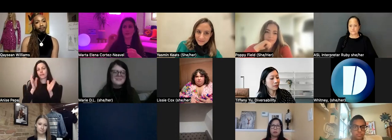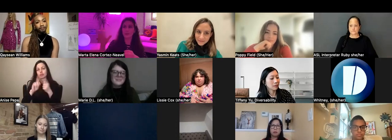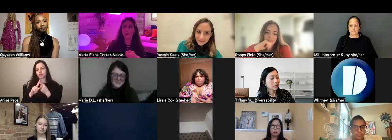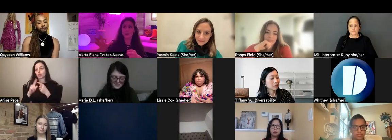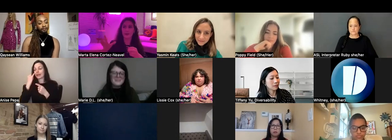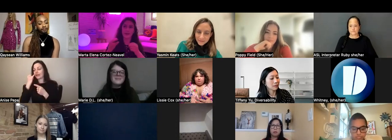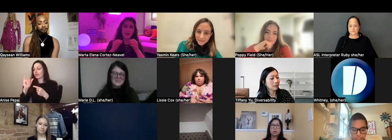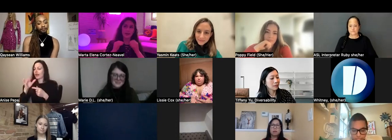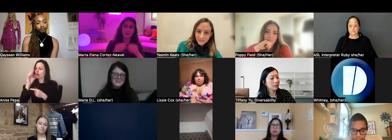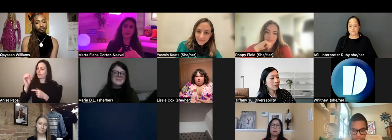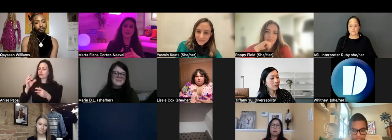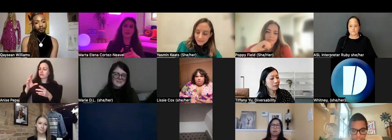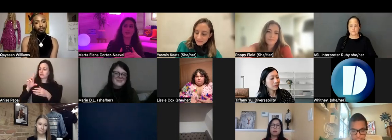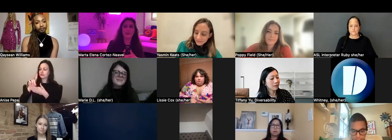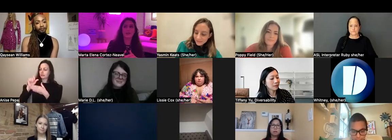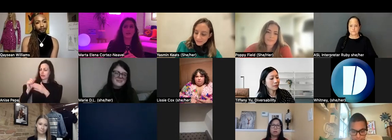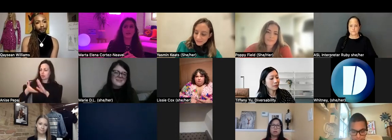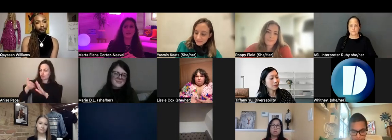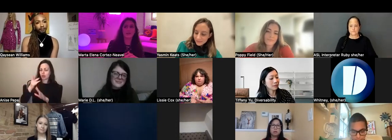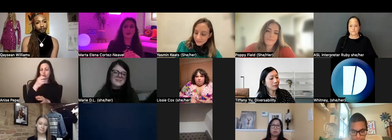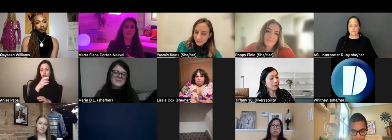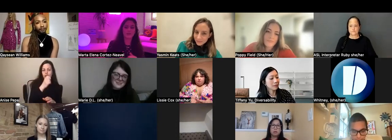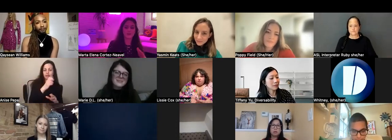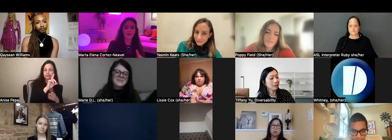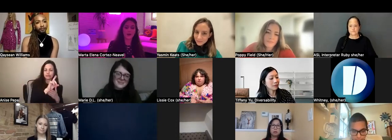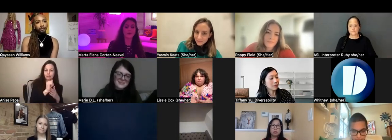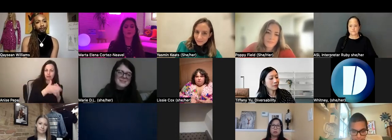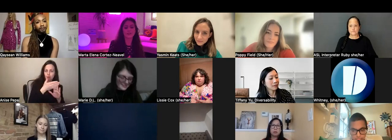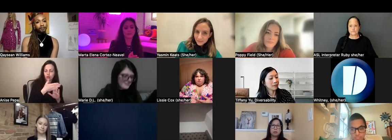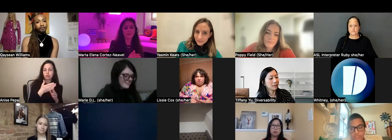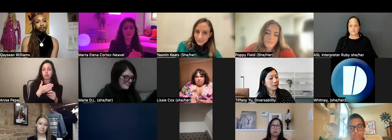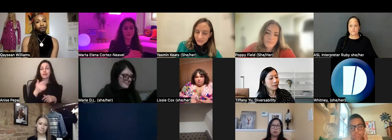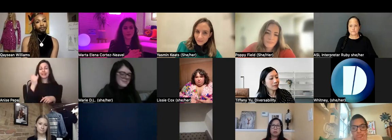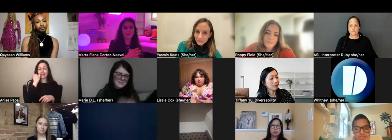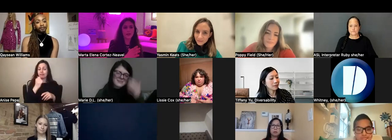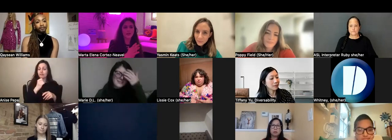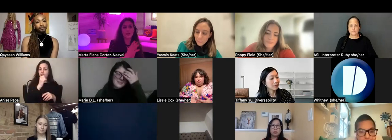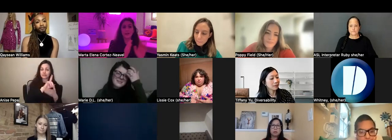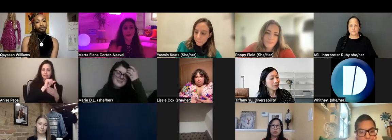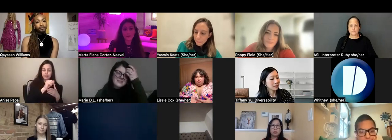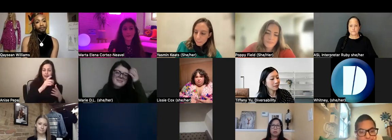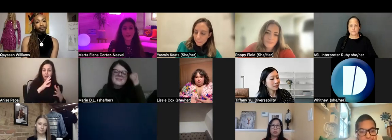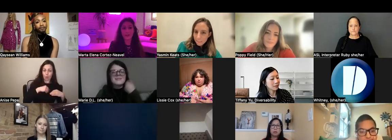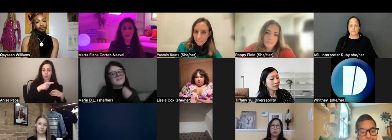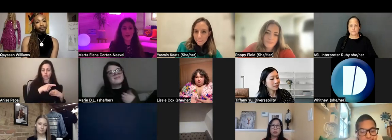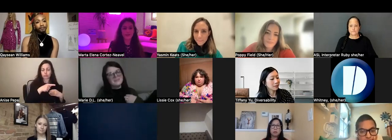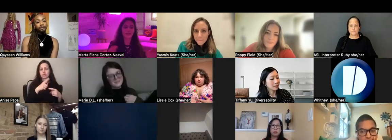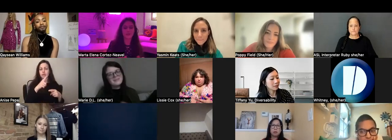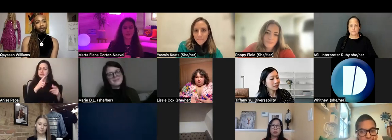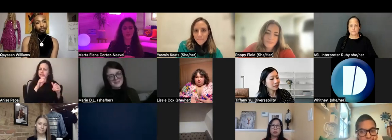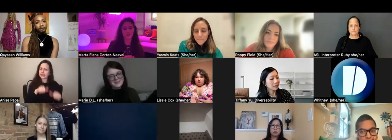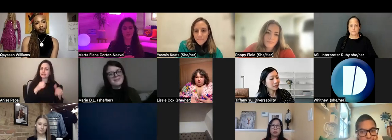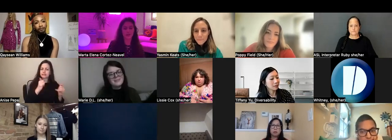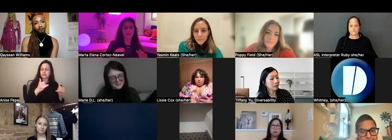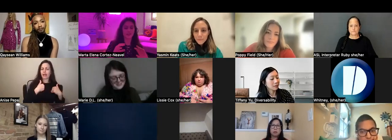company? Is it not? I don't want to say that a company that's not owned by someone with disabilities can't have a great impact, because I don't